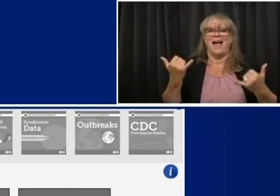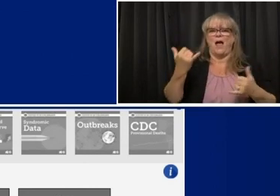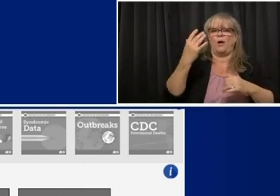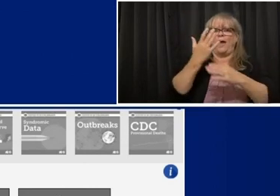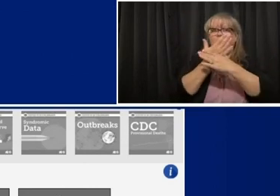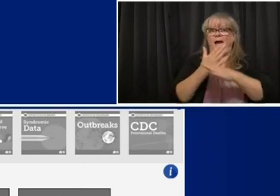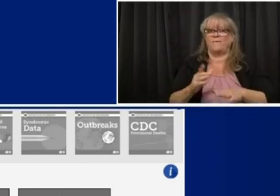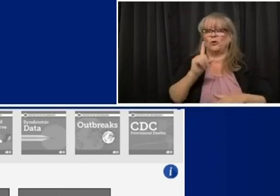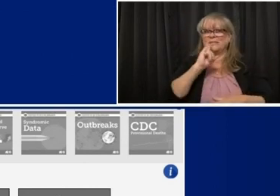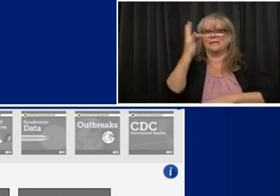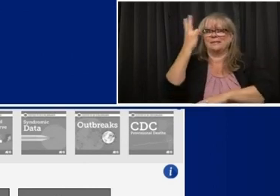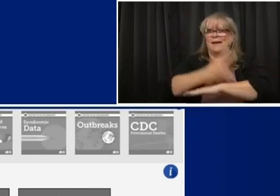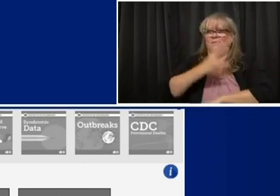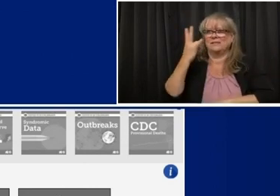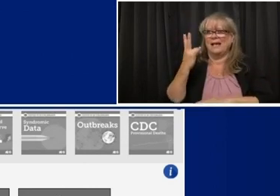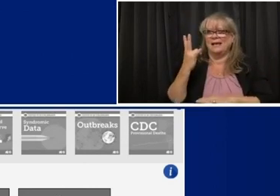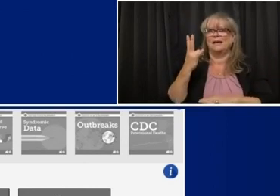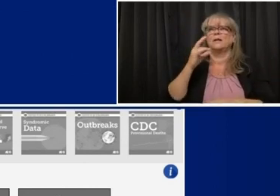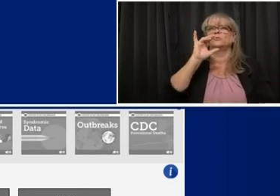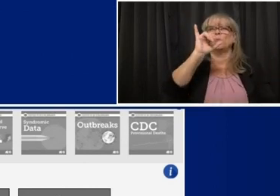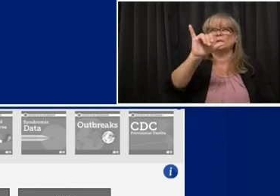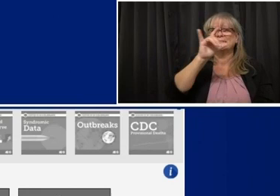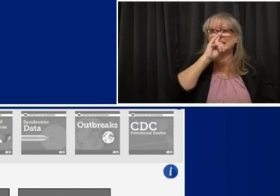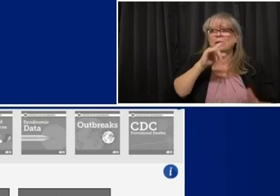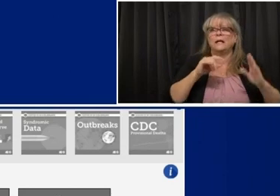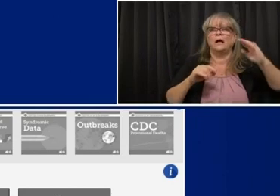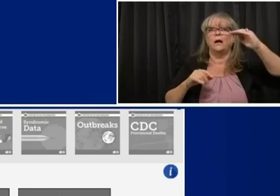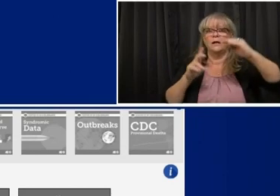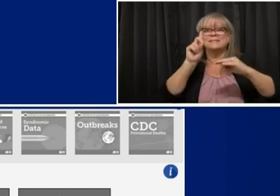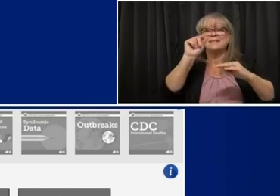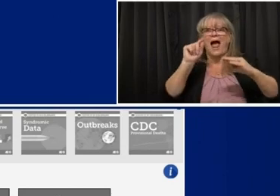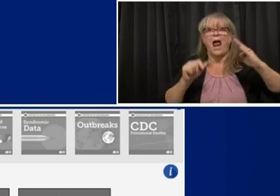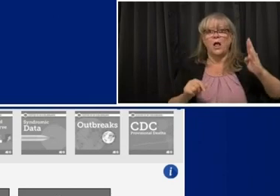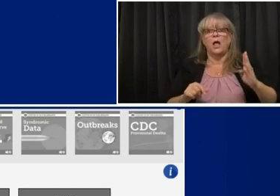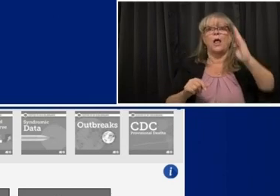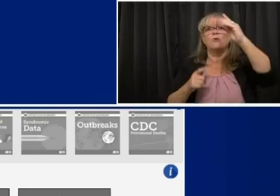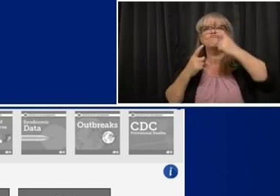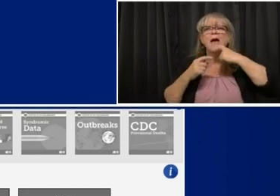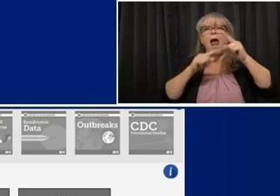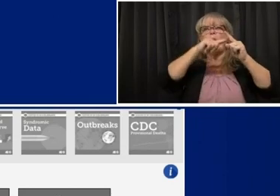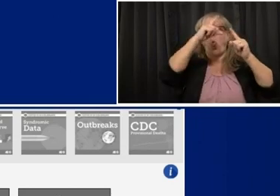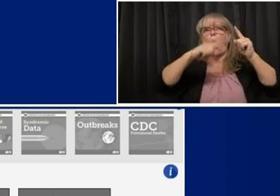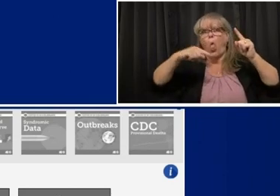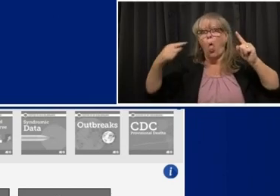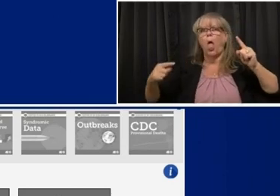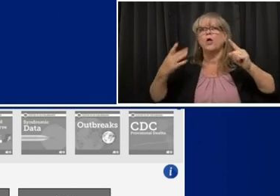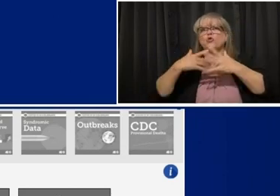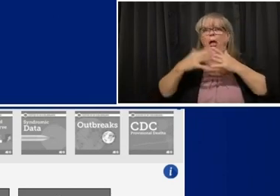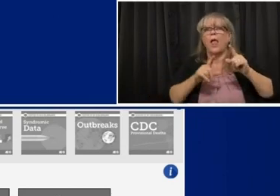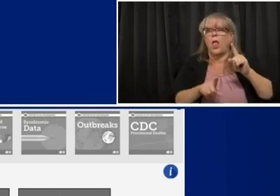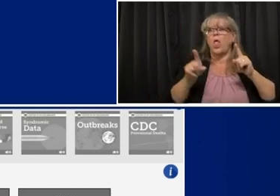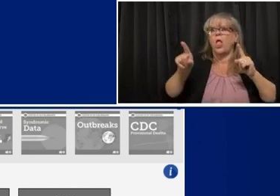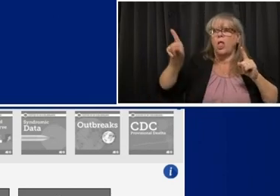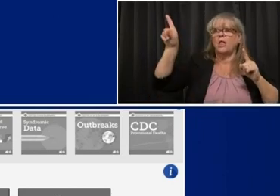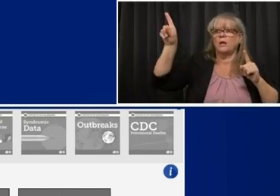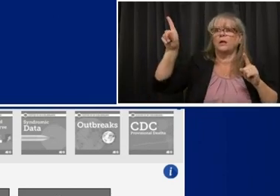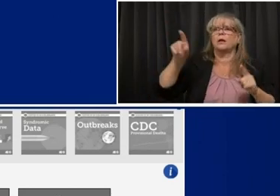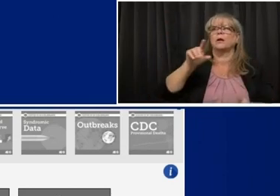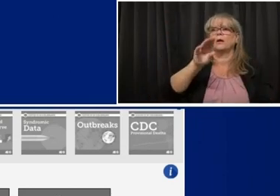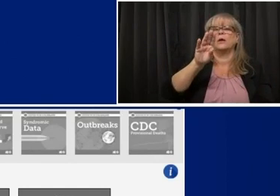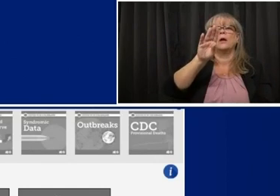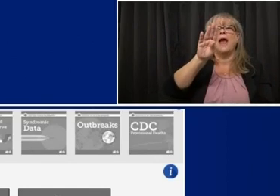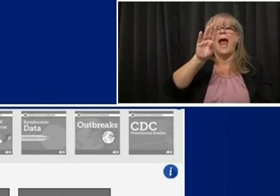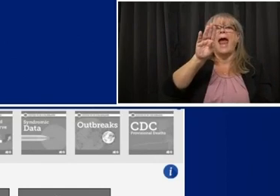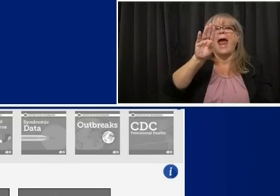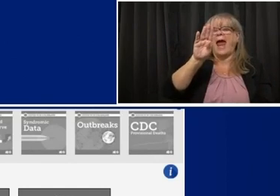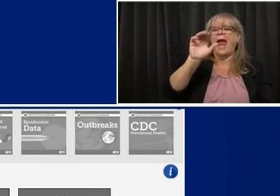at cumulative data or daily data, and you also can look at antibody testing data. And that data has been on our website, but it's been a little bit